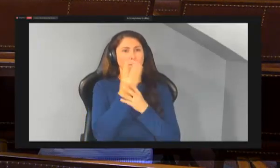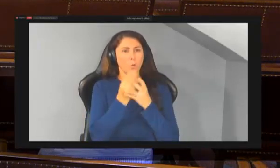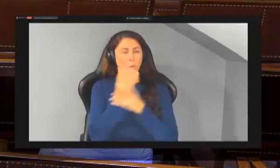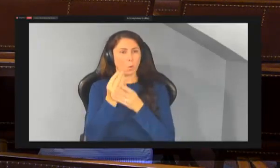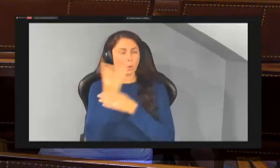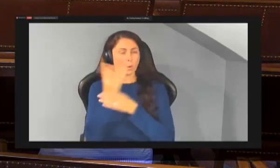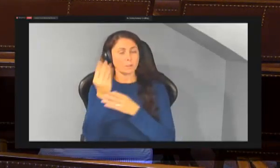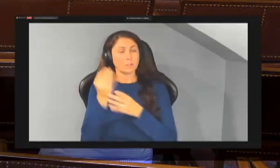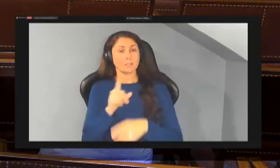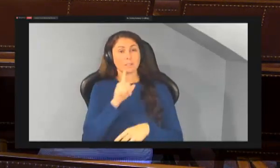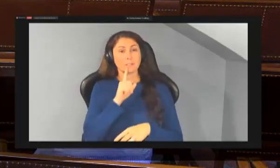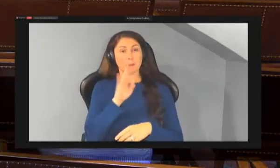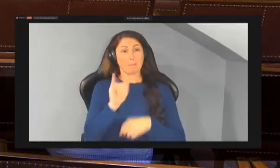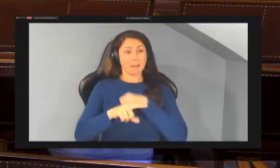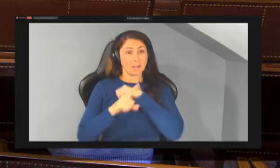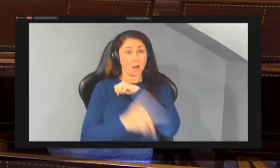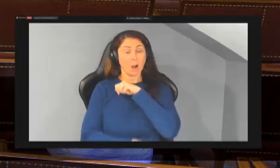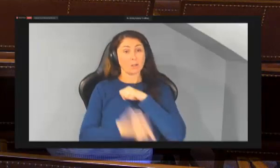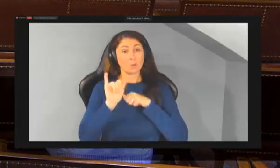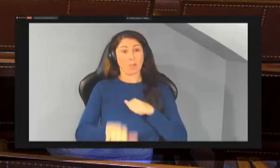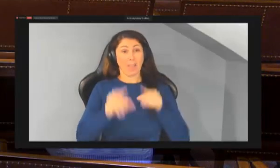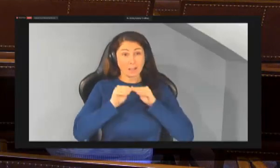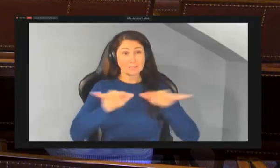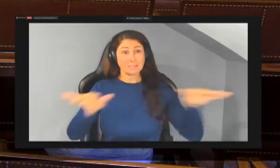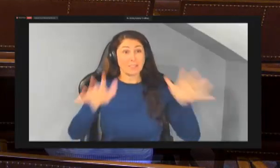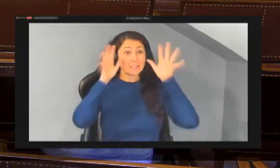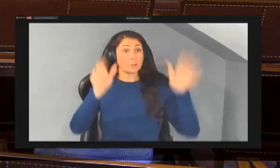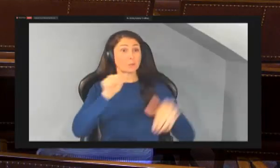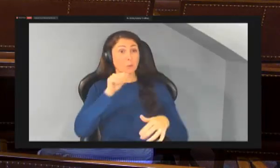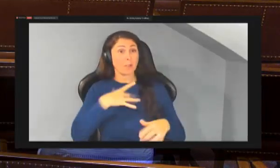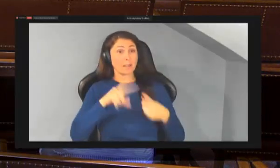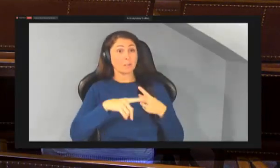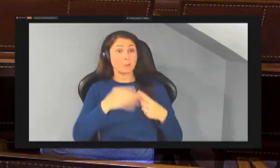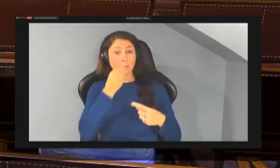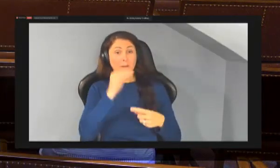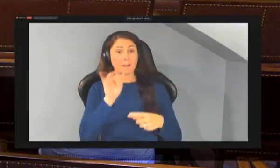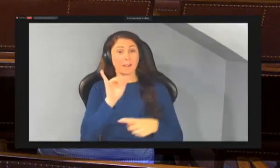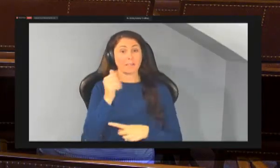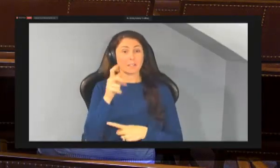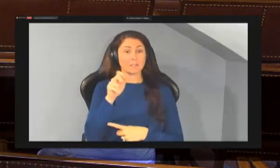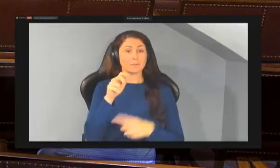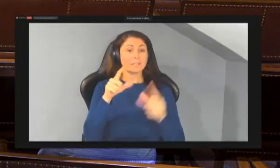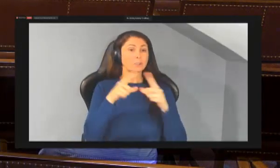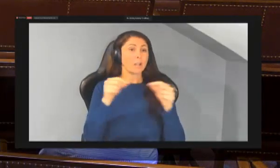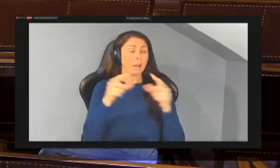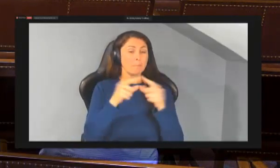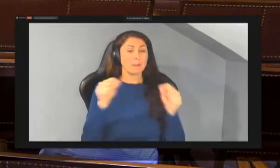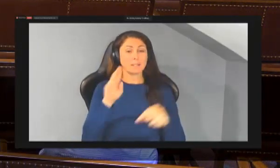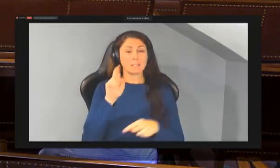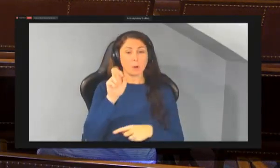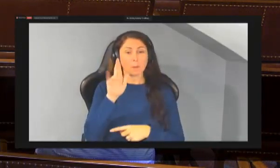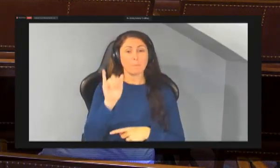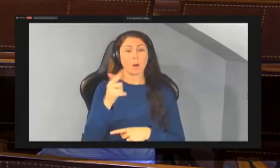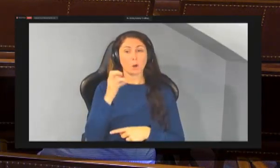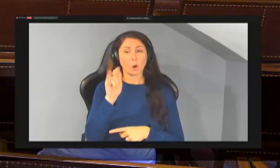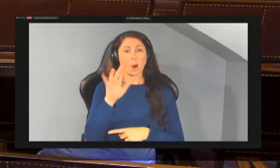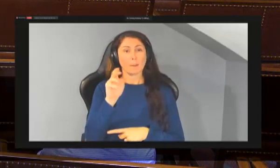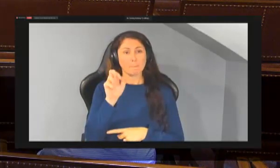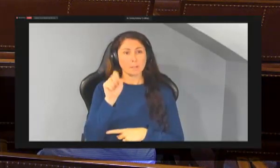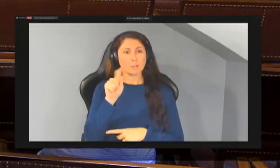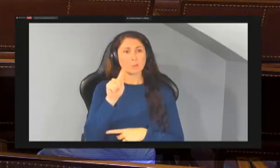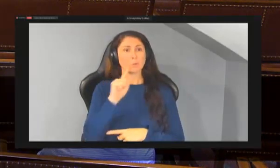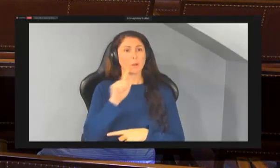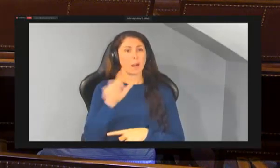by consequence, invasive species that deer don't like to eat, like the Japanese barberry, Japanese knotweed, garlic mustard, and others, take hold of the